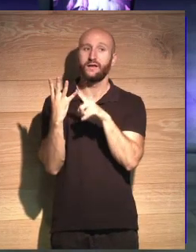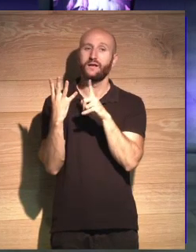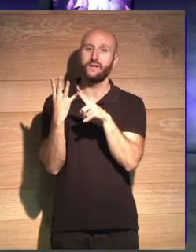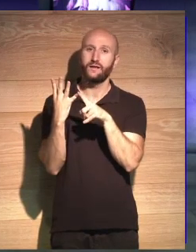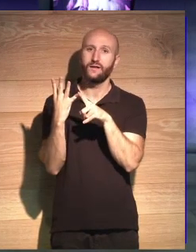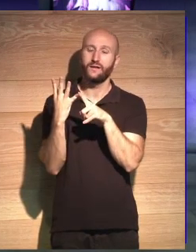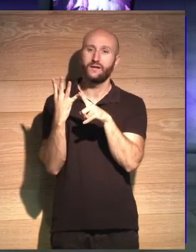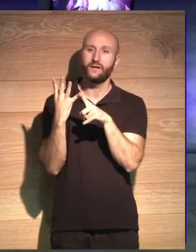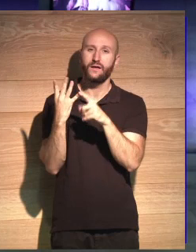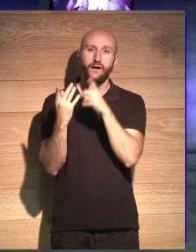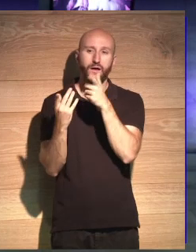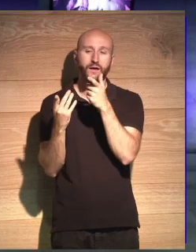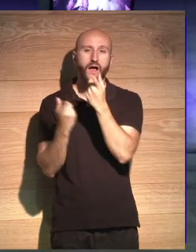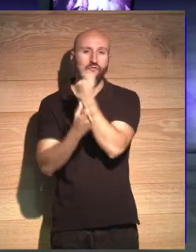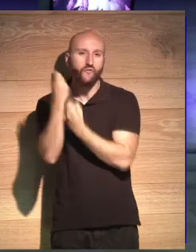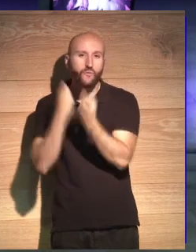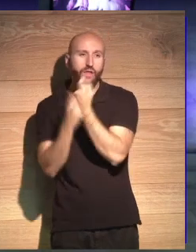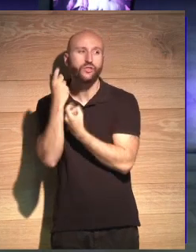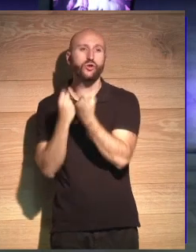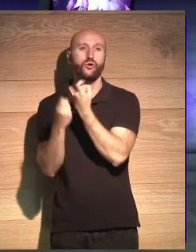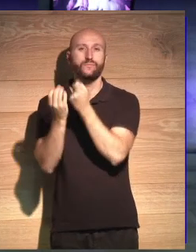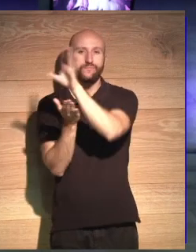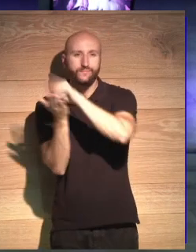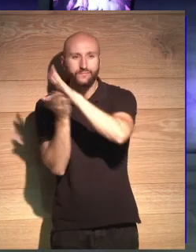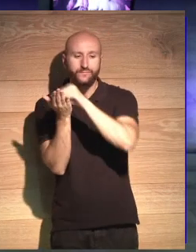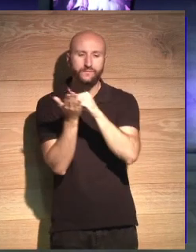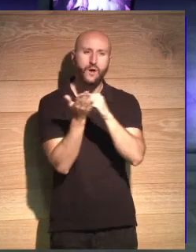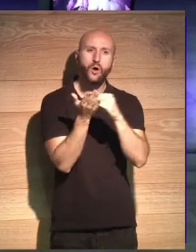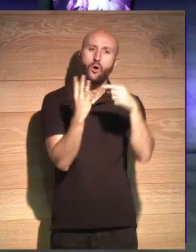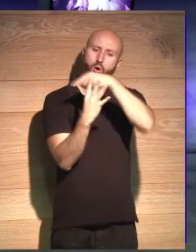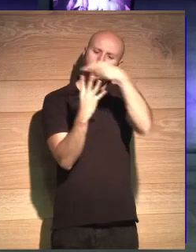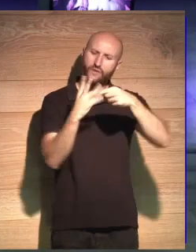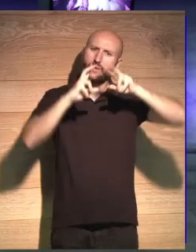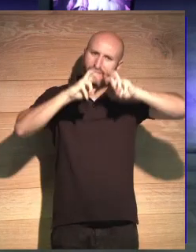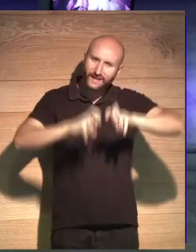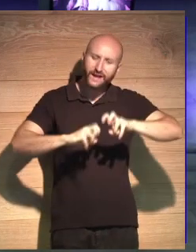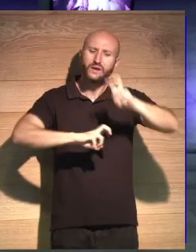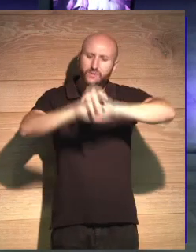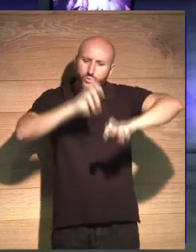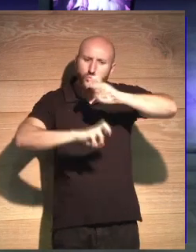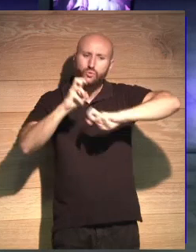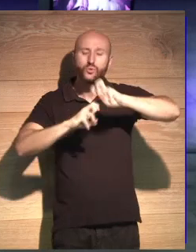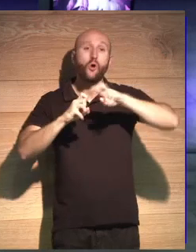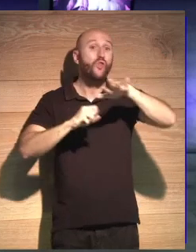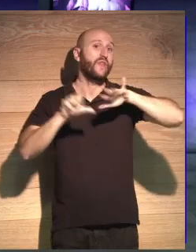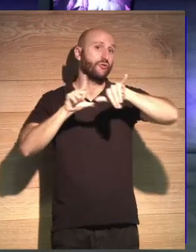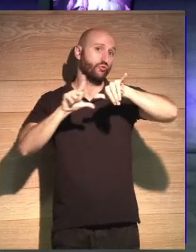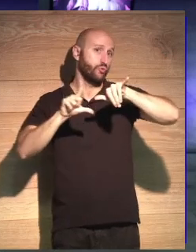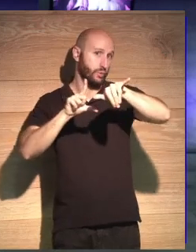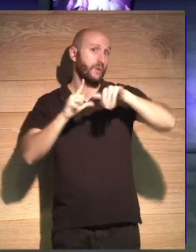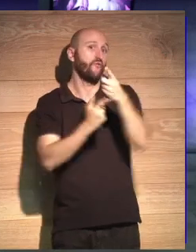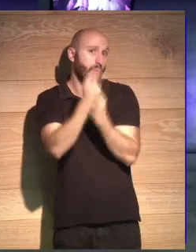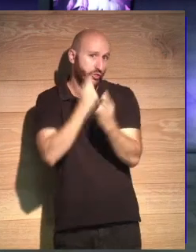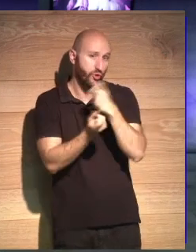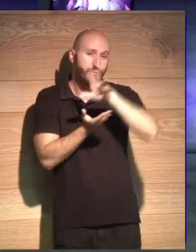doing this because she was checking her sources. All of them run the researches, and they